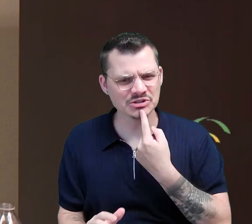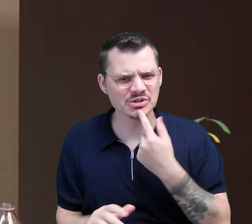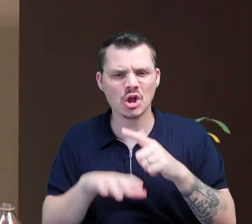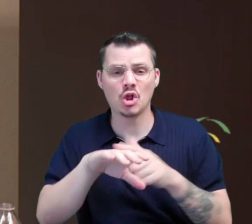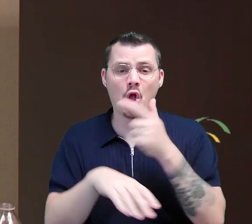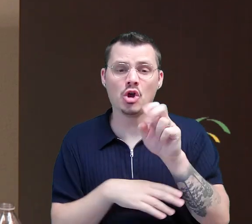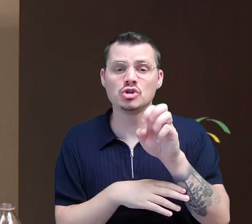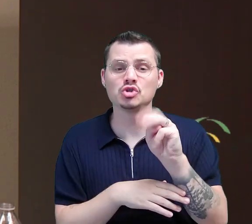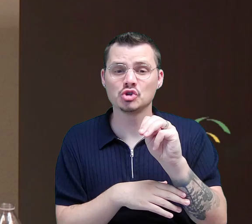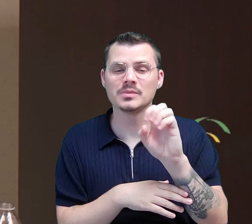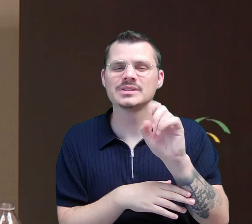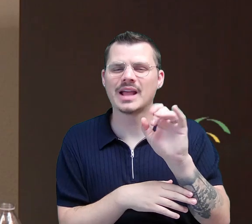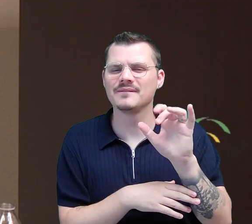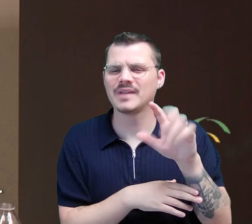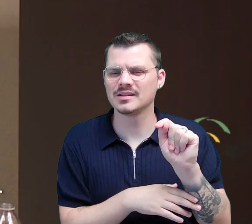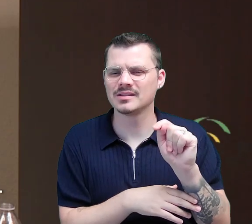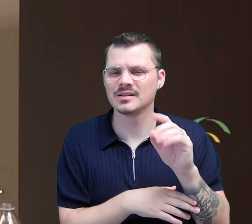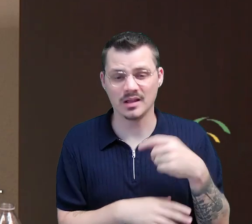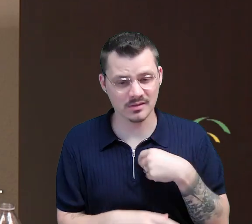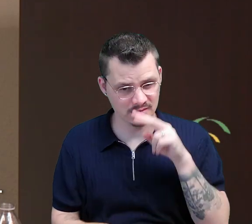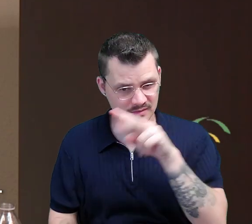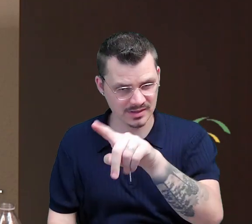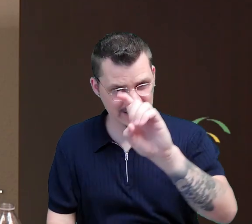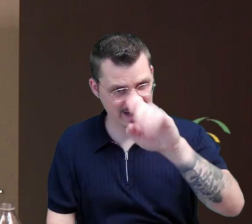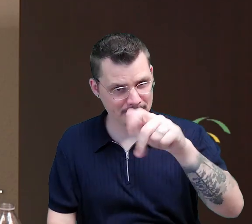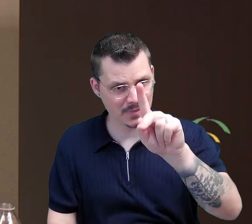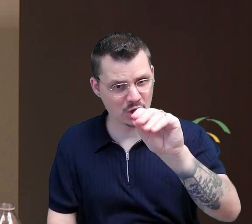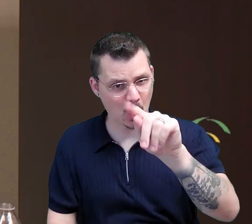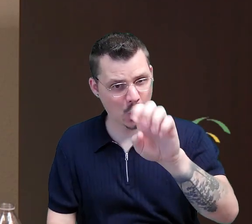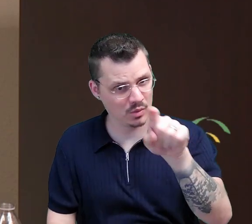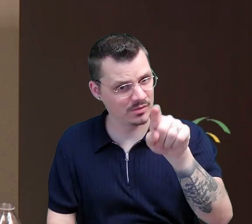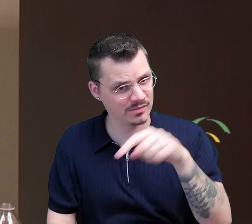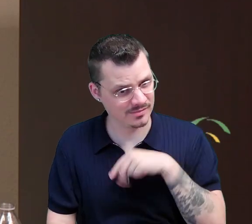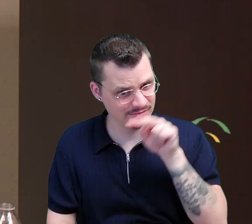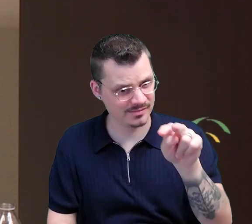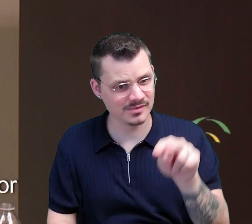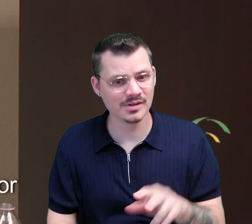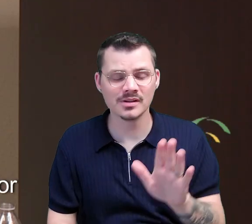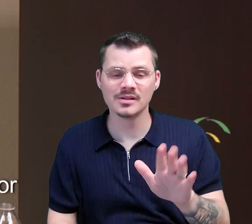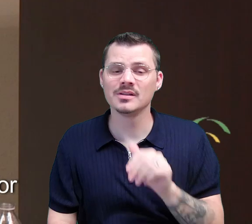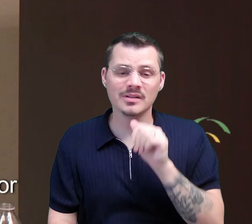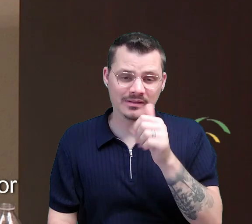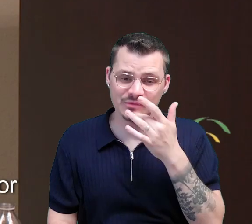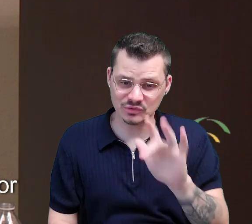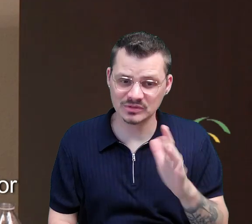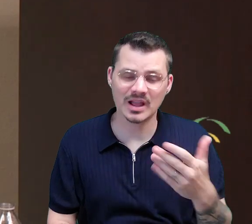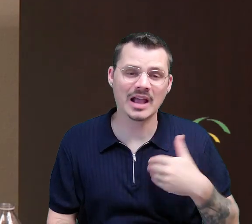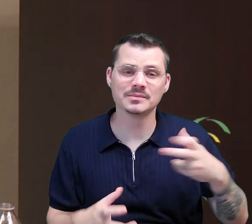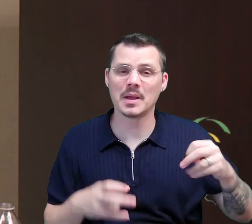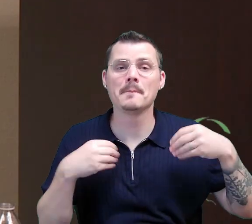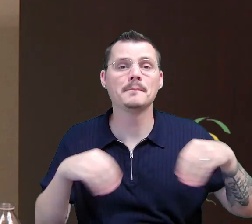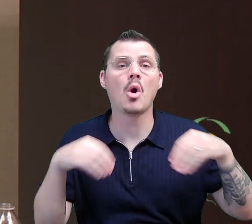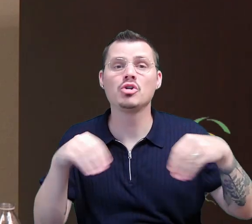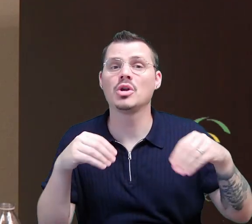long-term side effects. And I'm looking at you, Depakote, which unfortunately has been marketed for